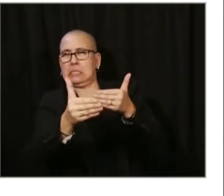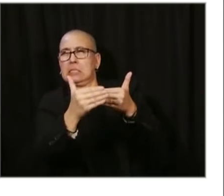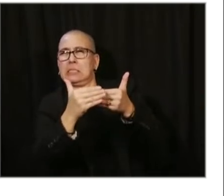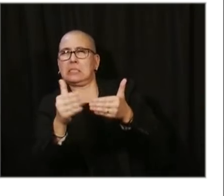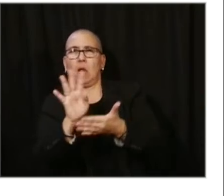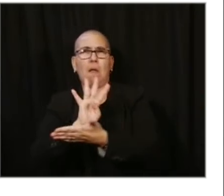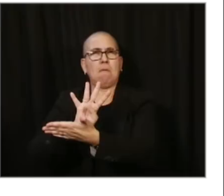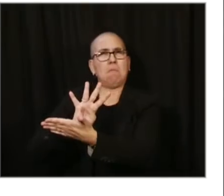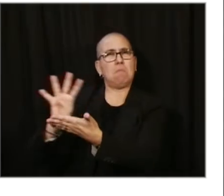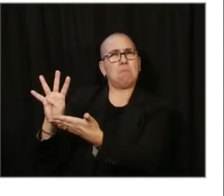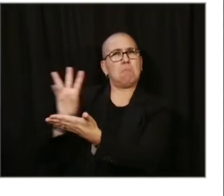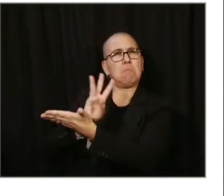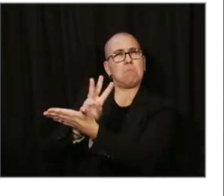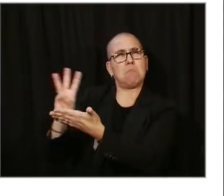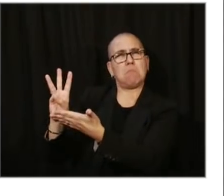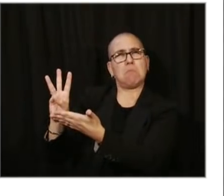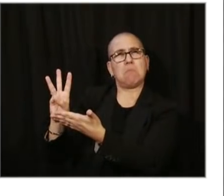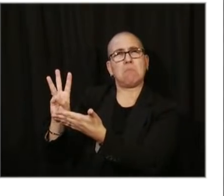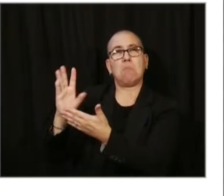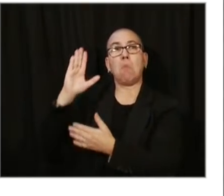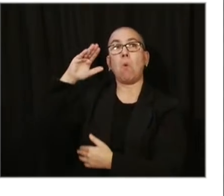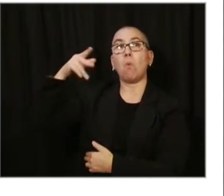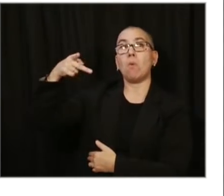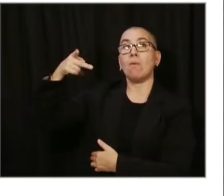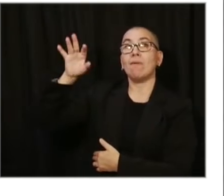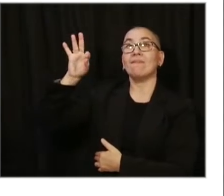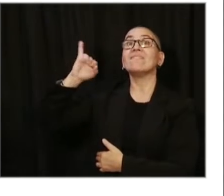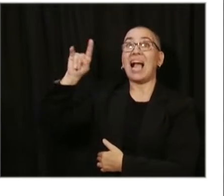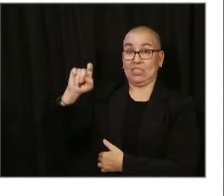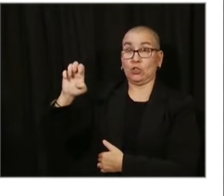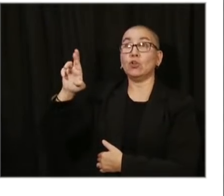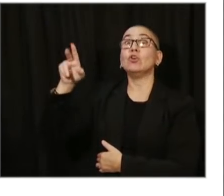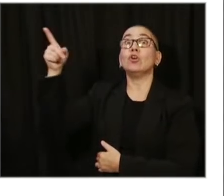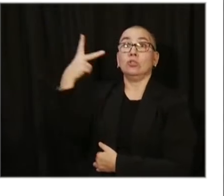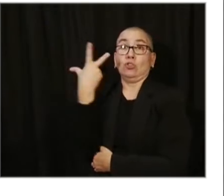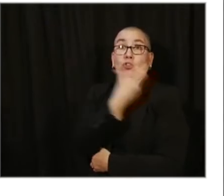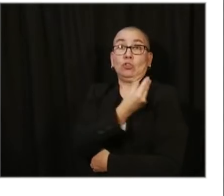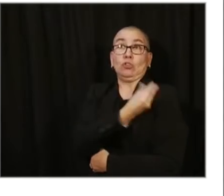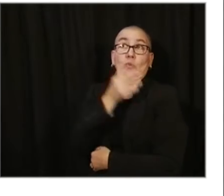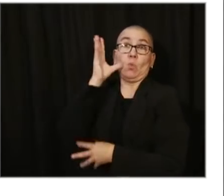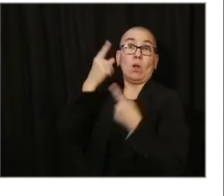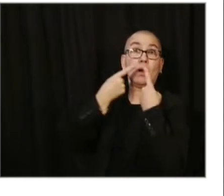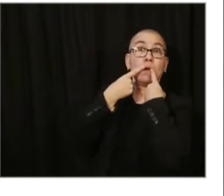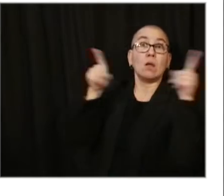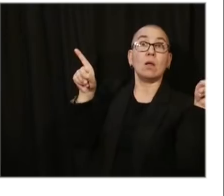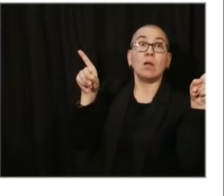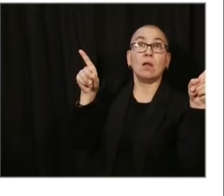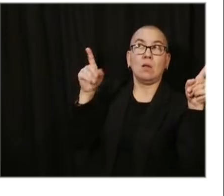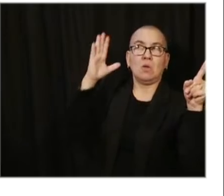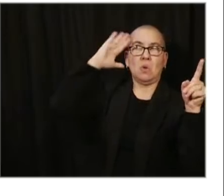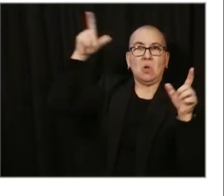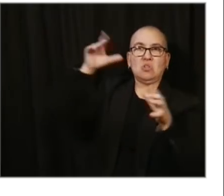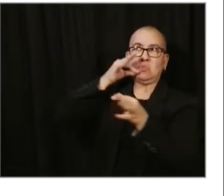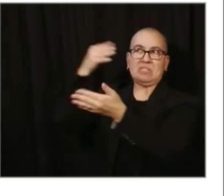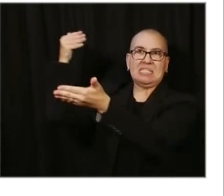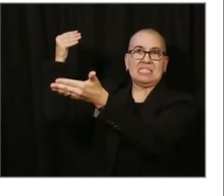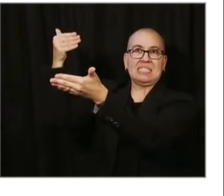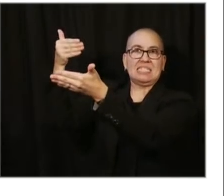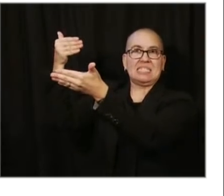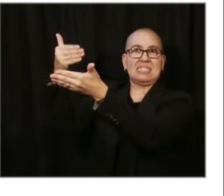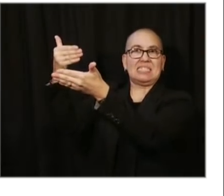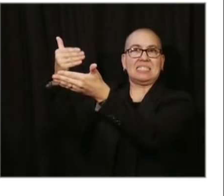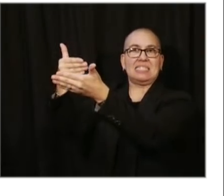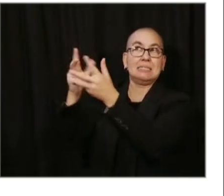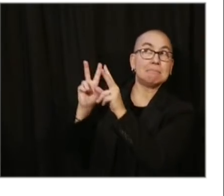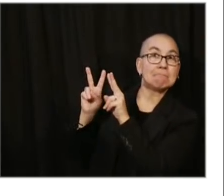announcements and some of that. We can get to the other side of this without putting more people at risk. So this $10 million additional funding, businesses have already applied